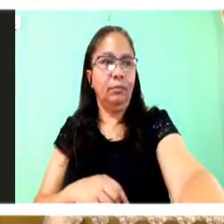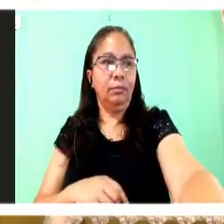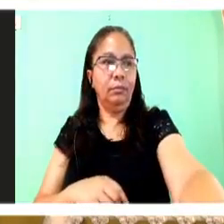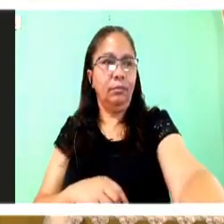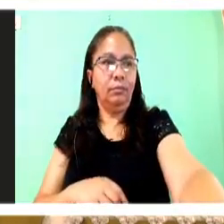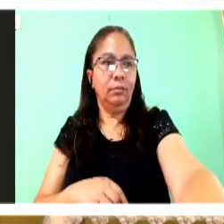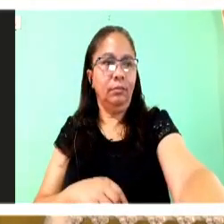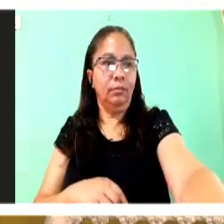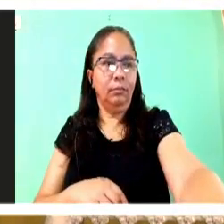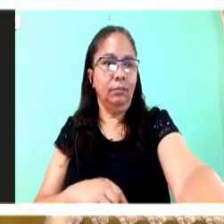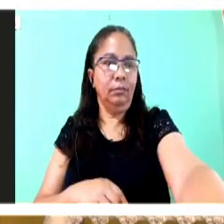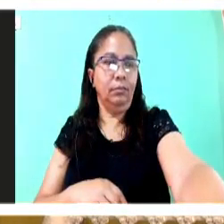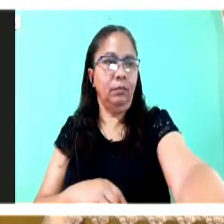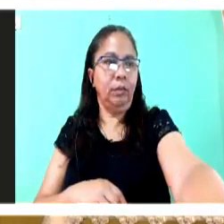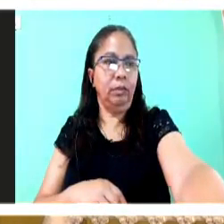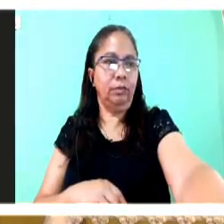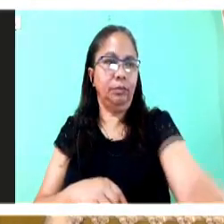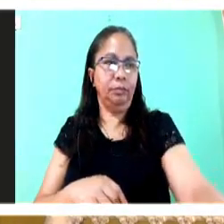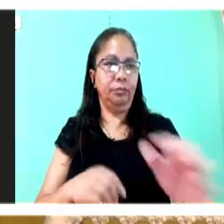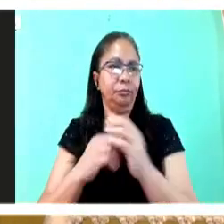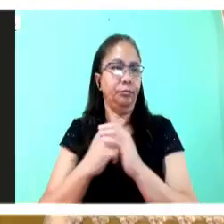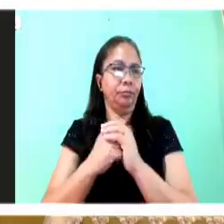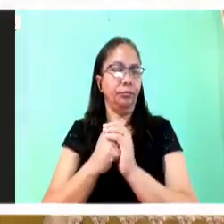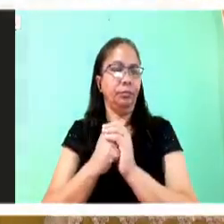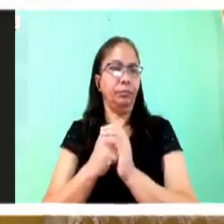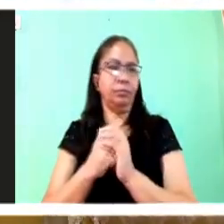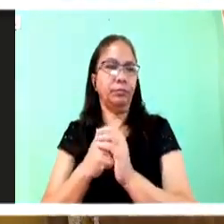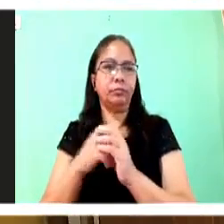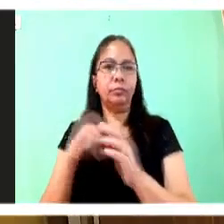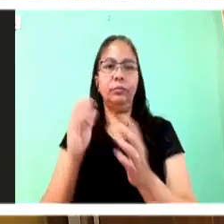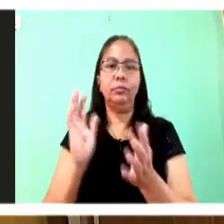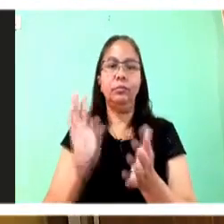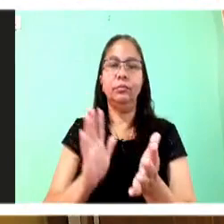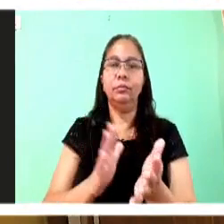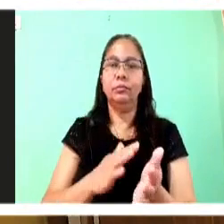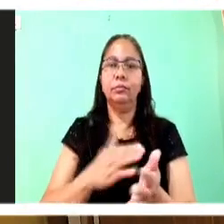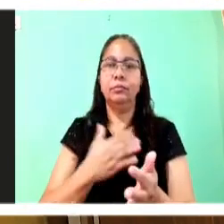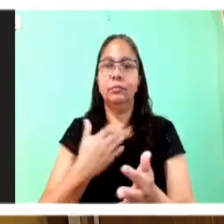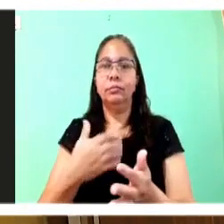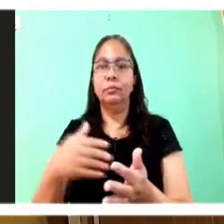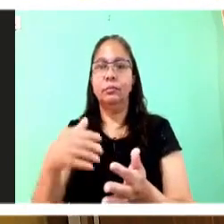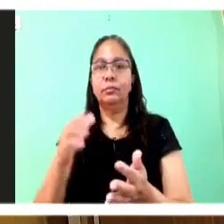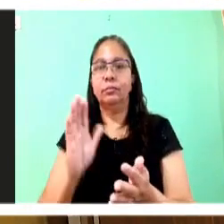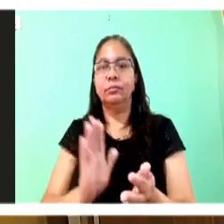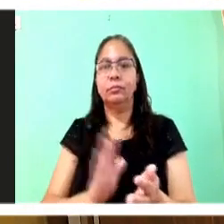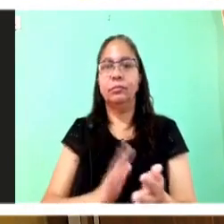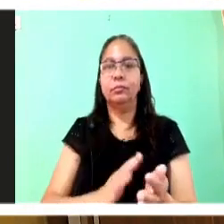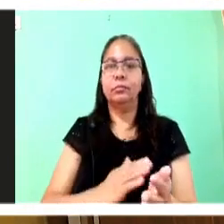Thank you.